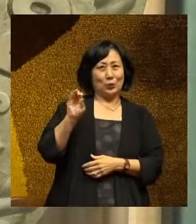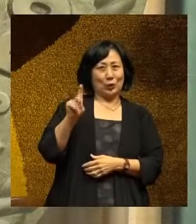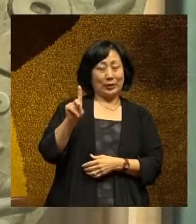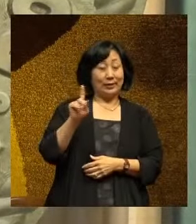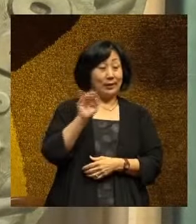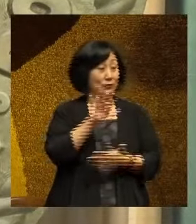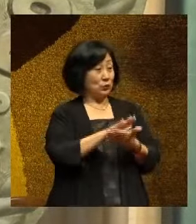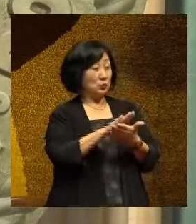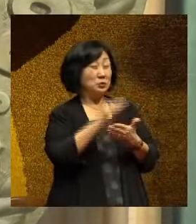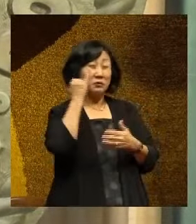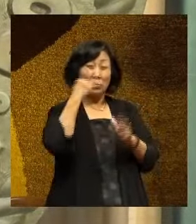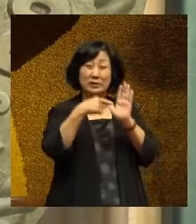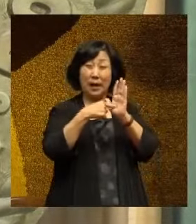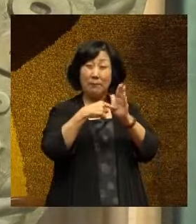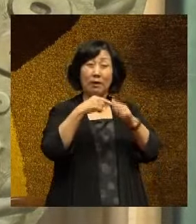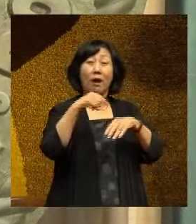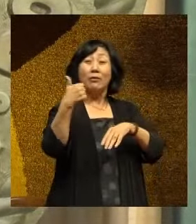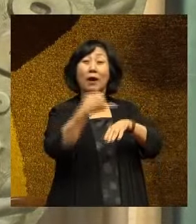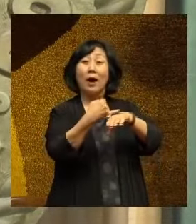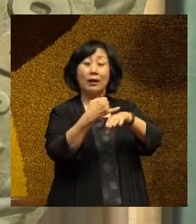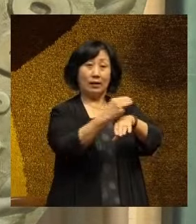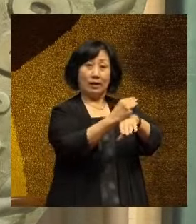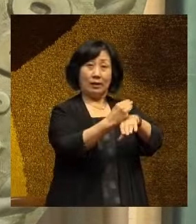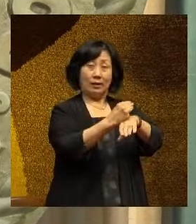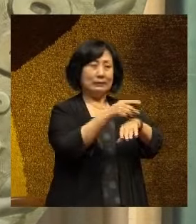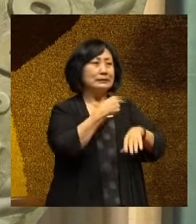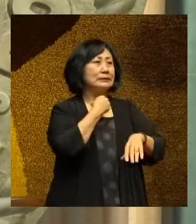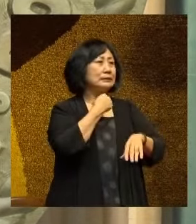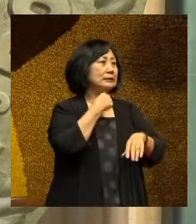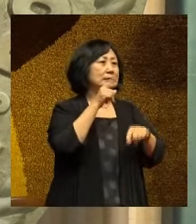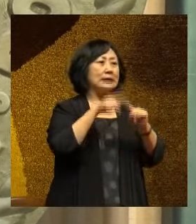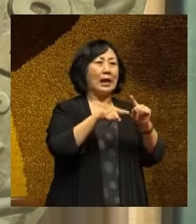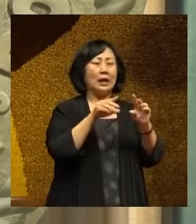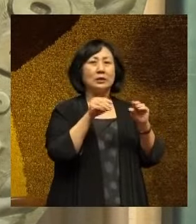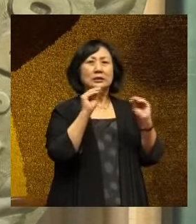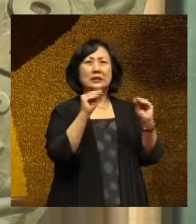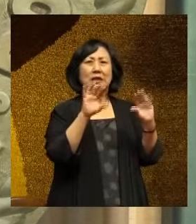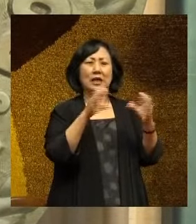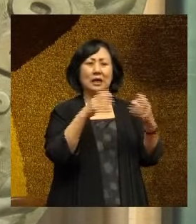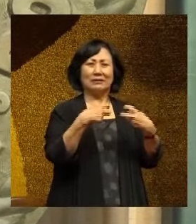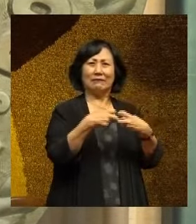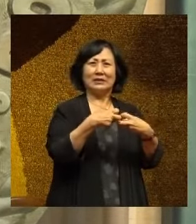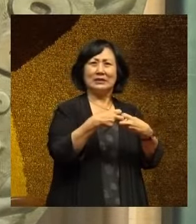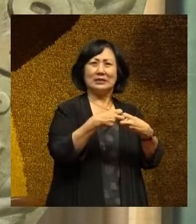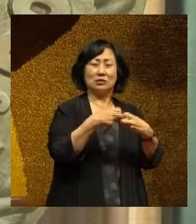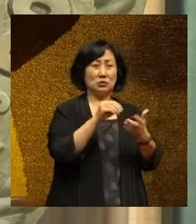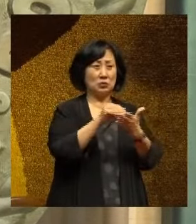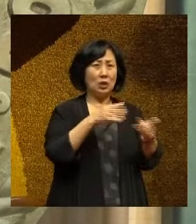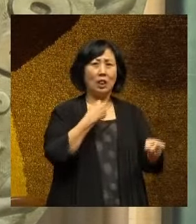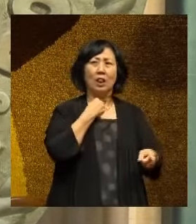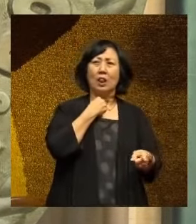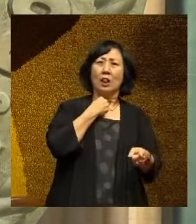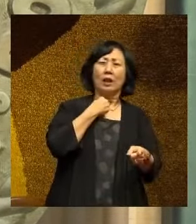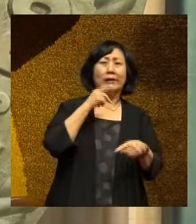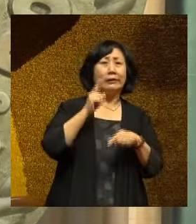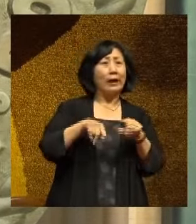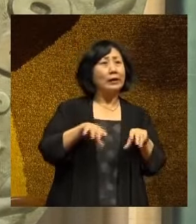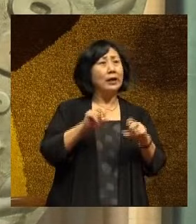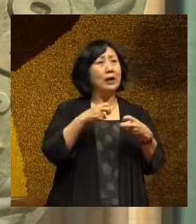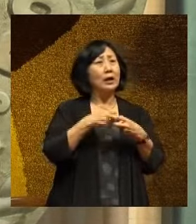Molokai can't provide a class on physics, why should a student there be denied the opportunity to